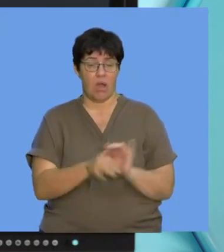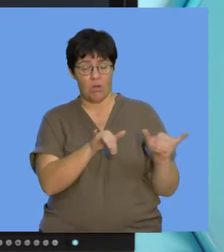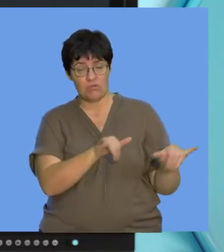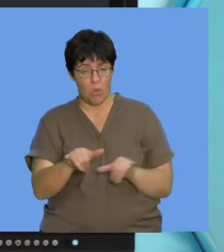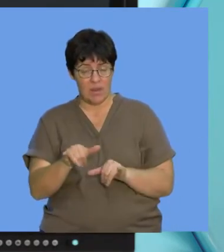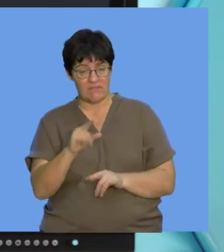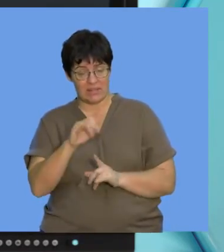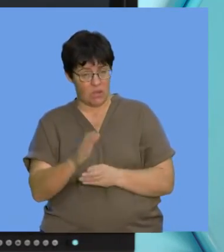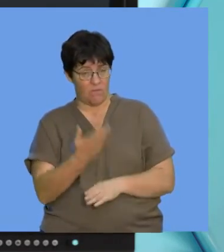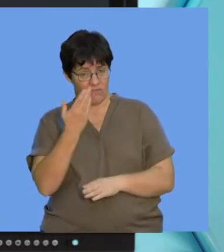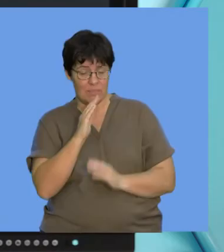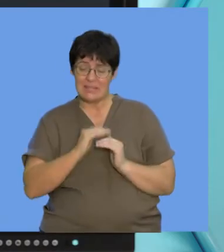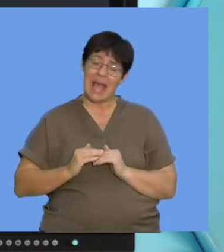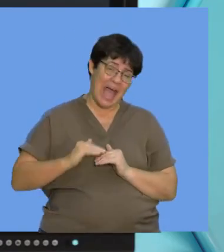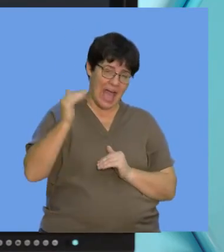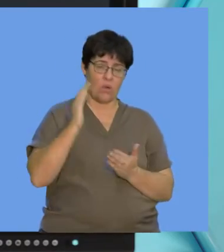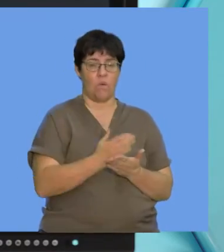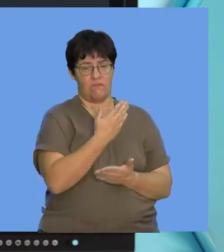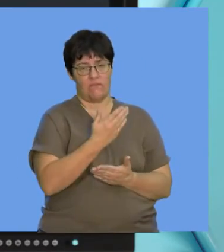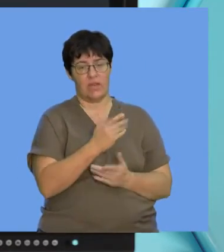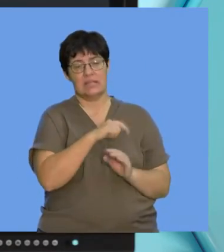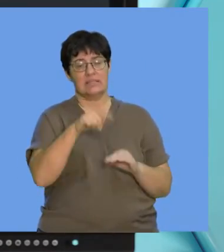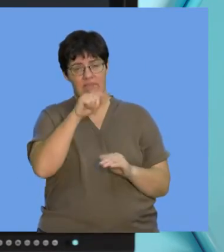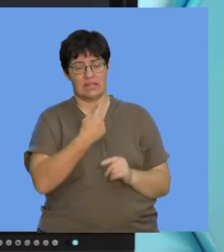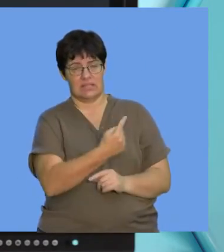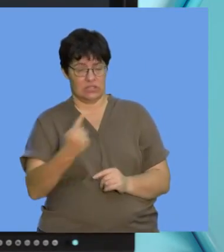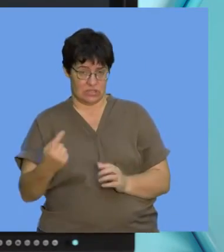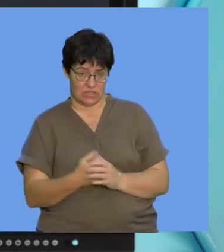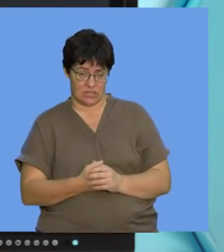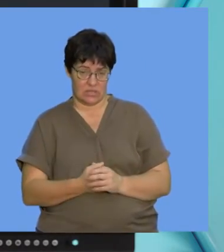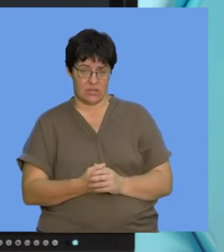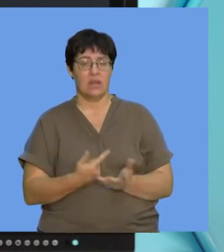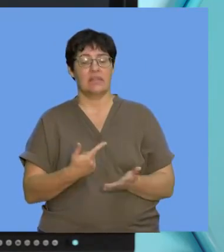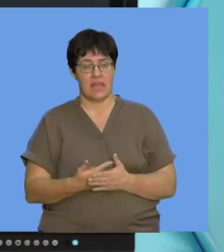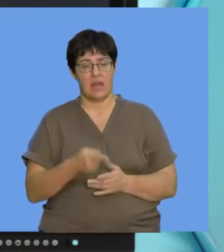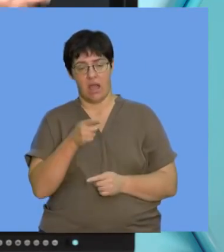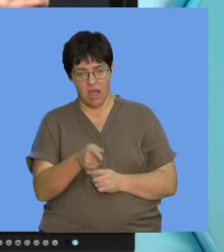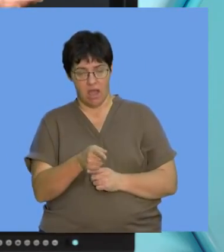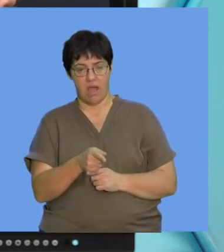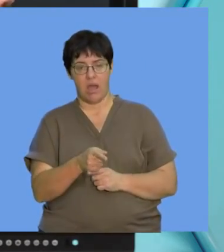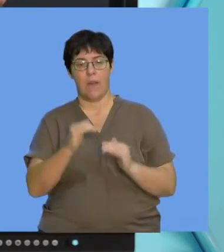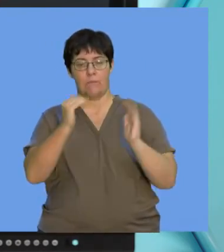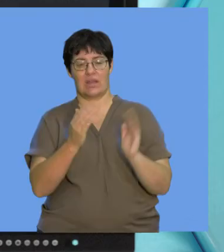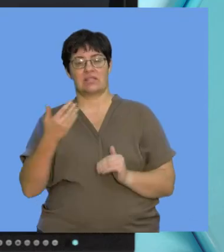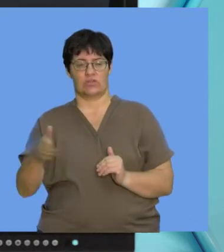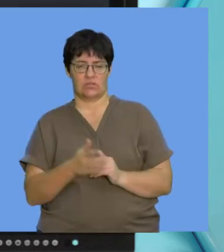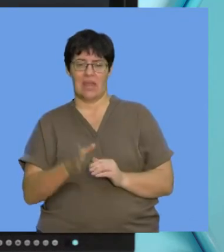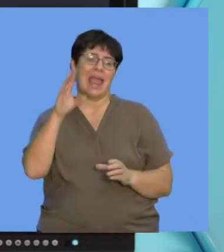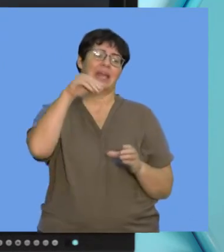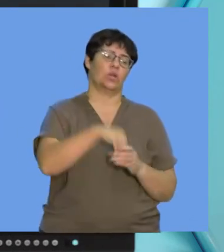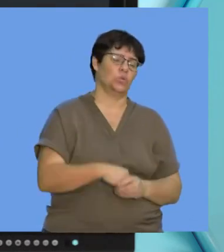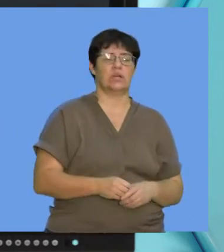you're taking out a common factor, it's the highest common factor. You divide each term by it and then put it outside the bracket.